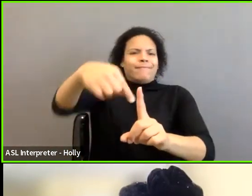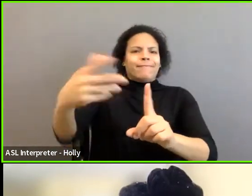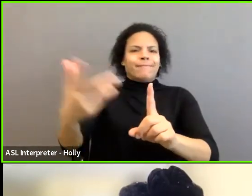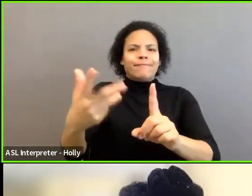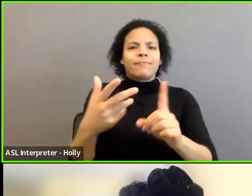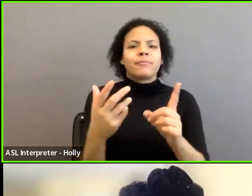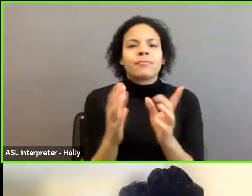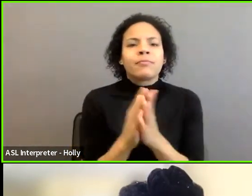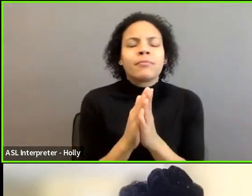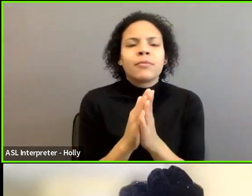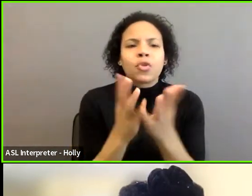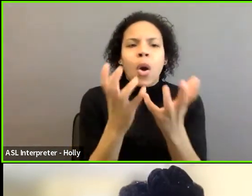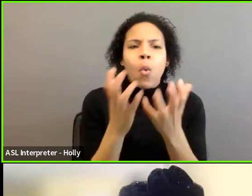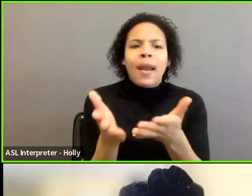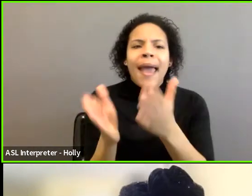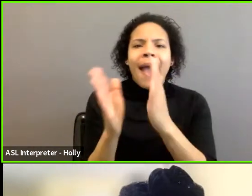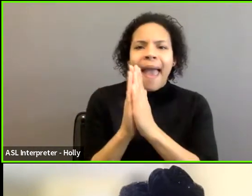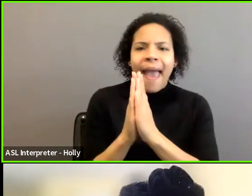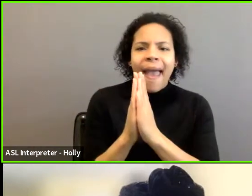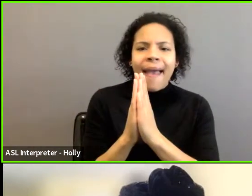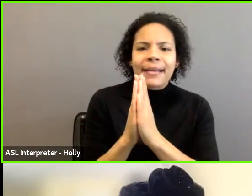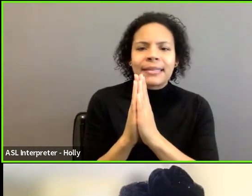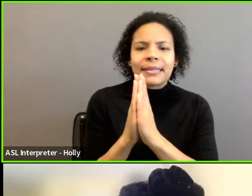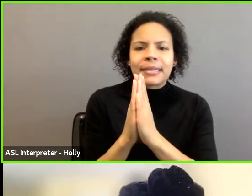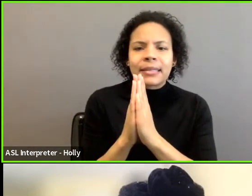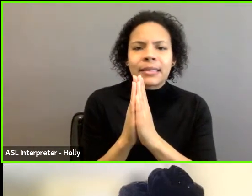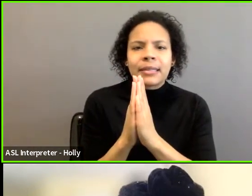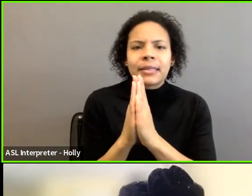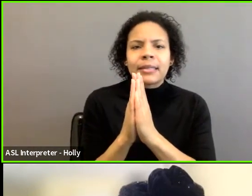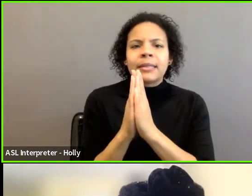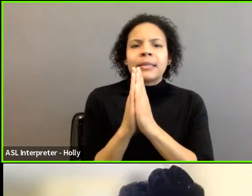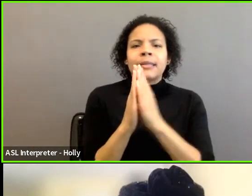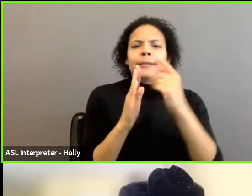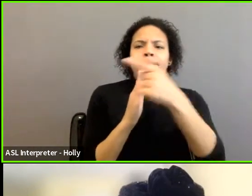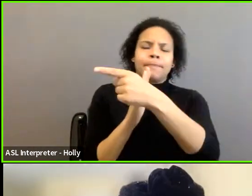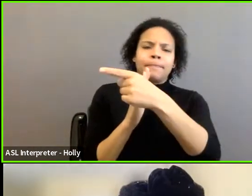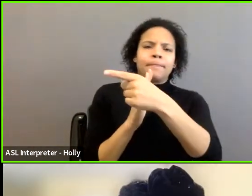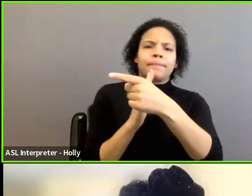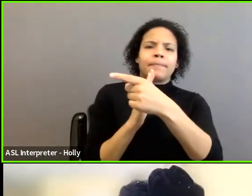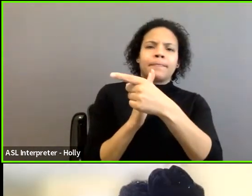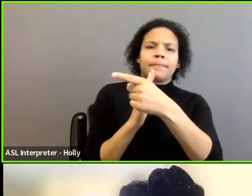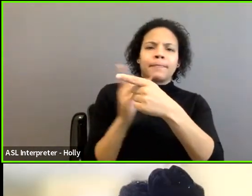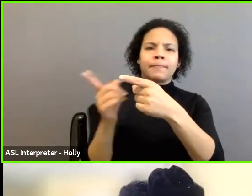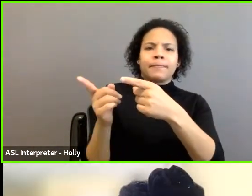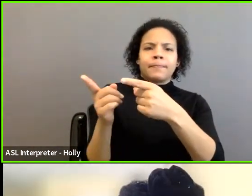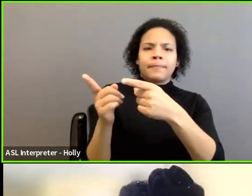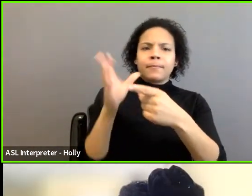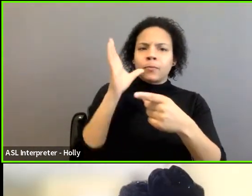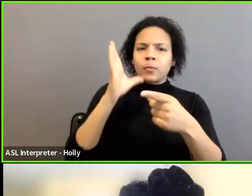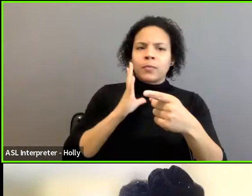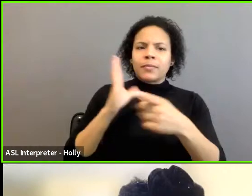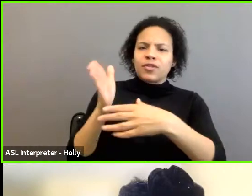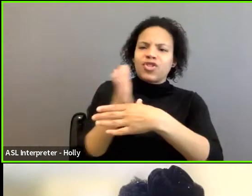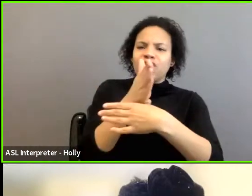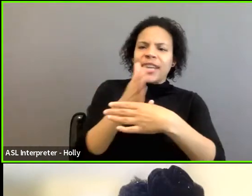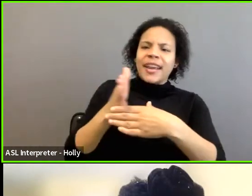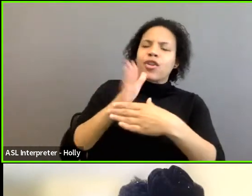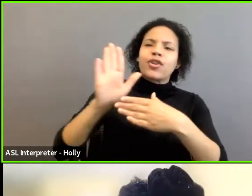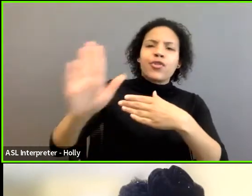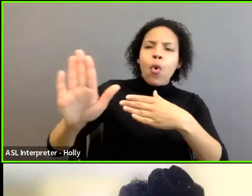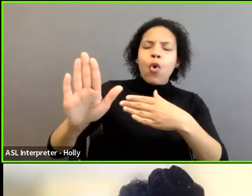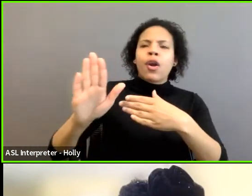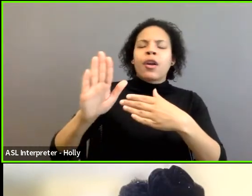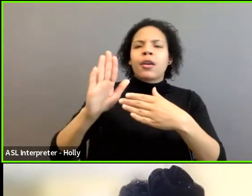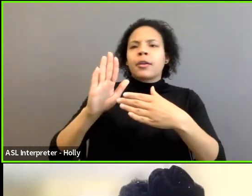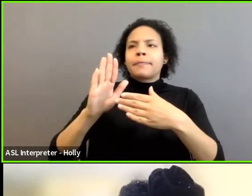perspective, your research about historical origins, the need for and the significance of the Black Student